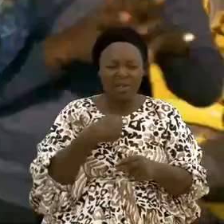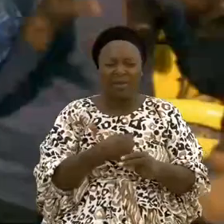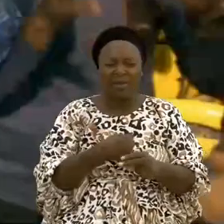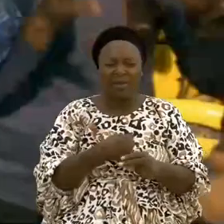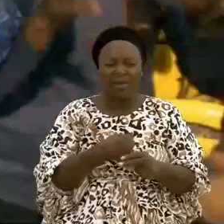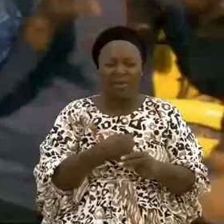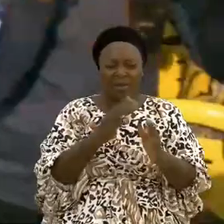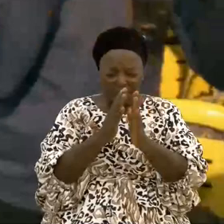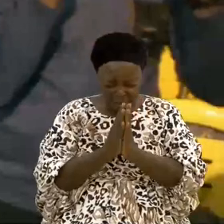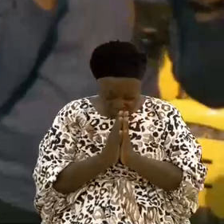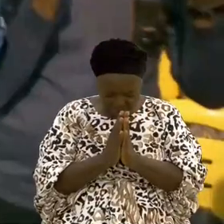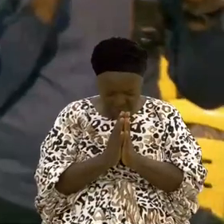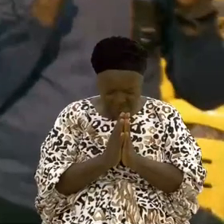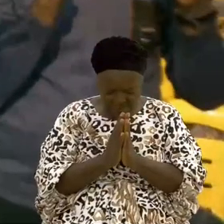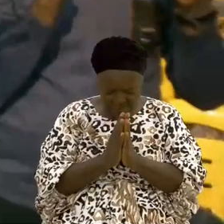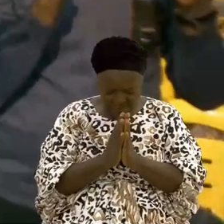we pray.